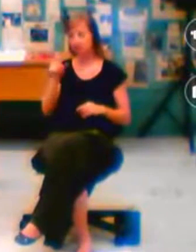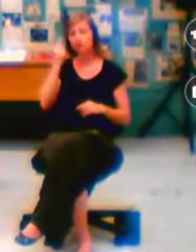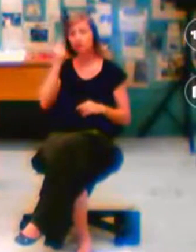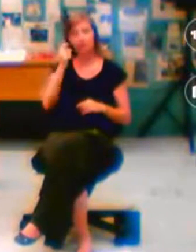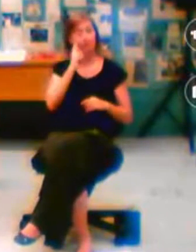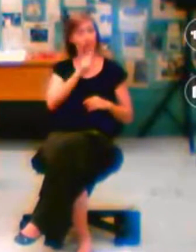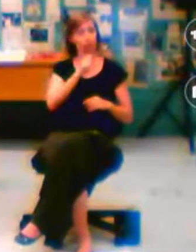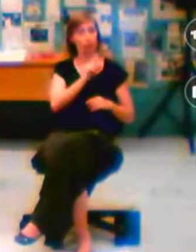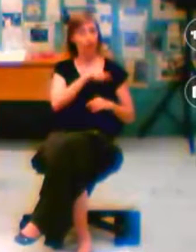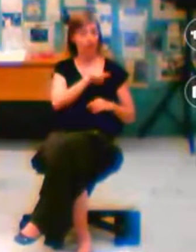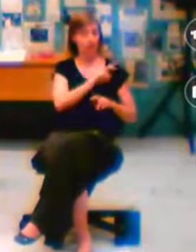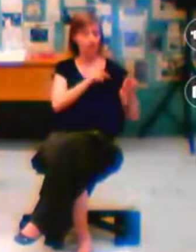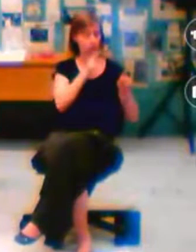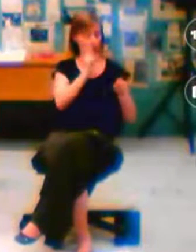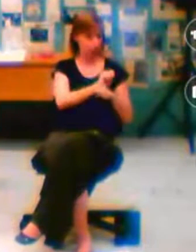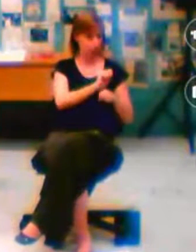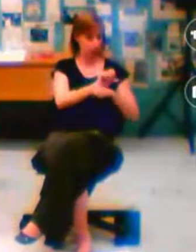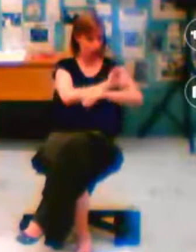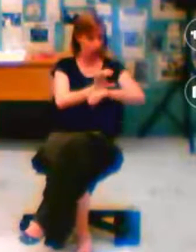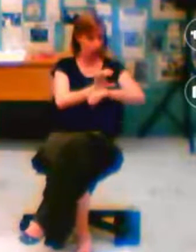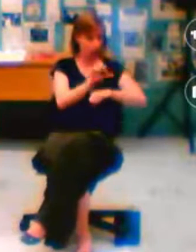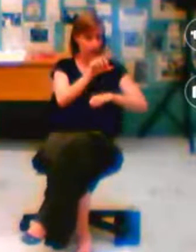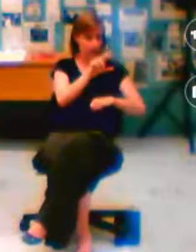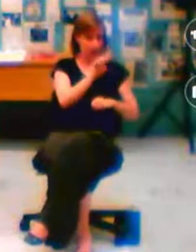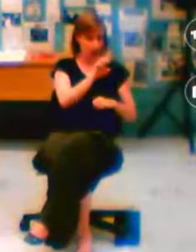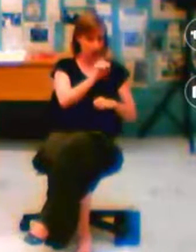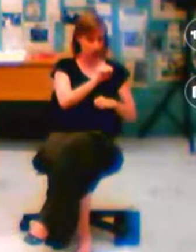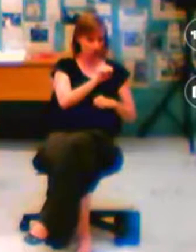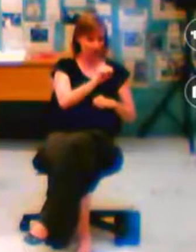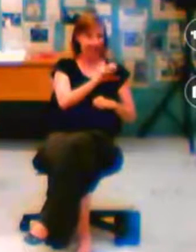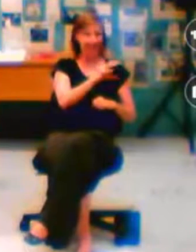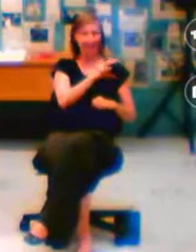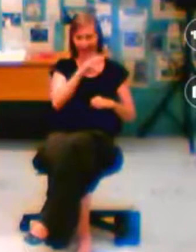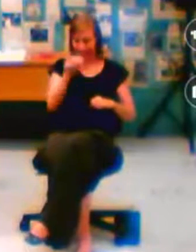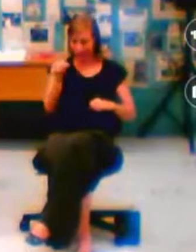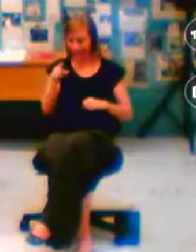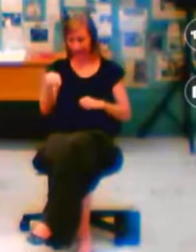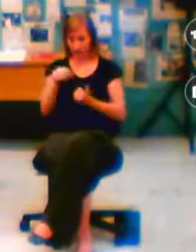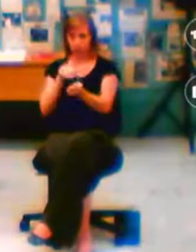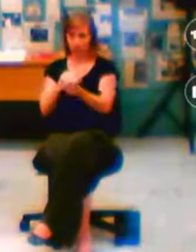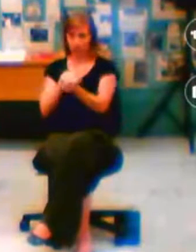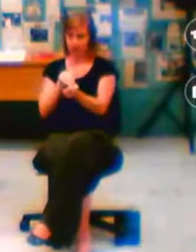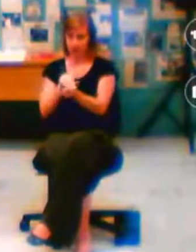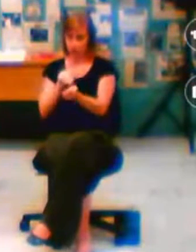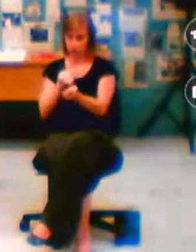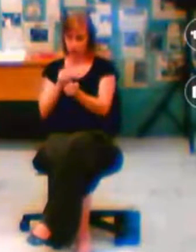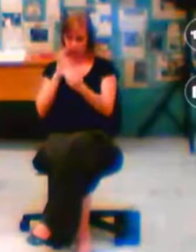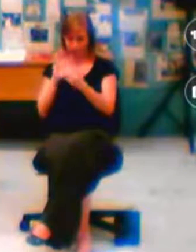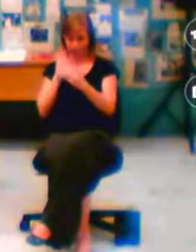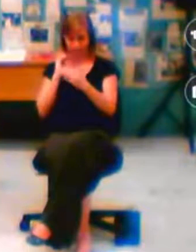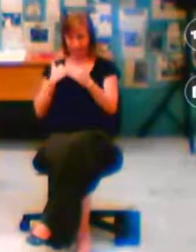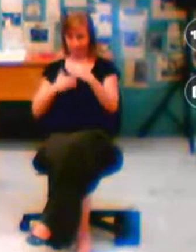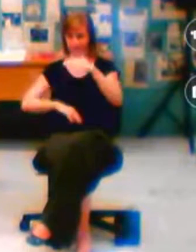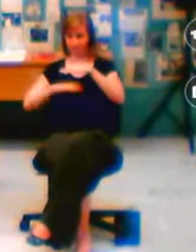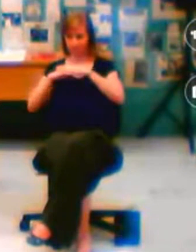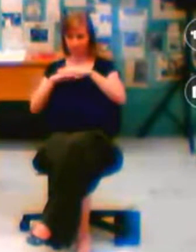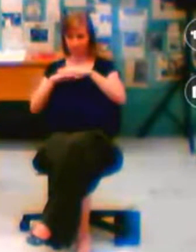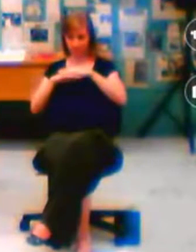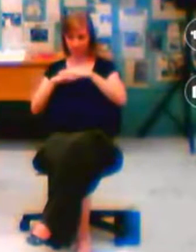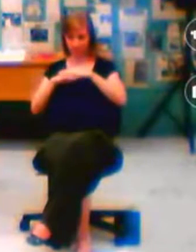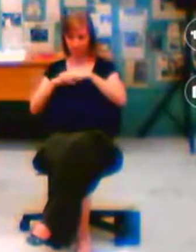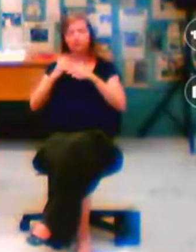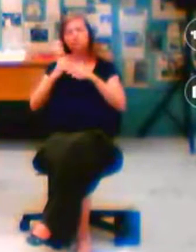Are we capping profits and salaries, both for the people that work